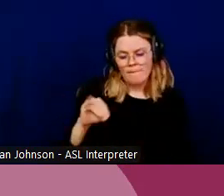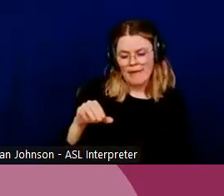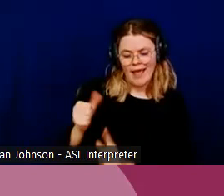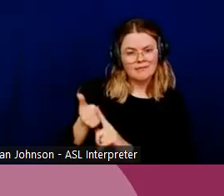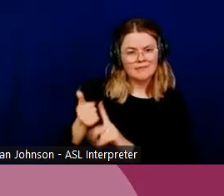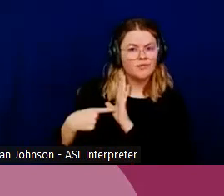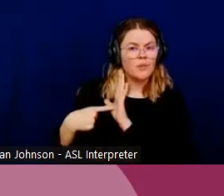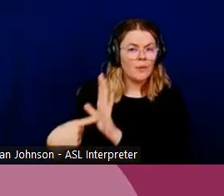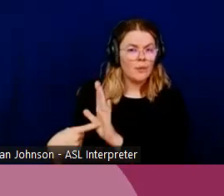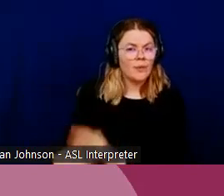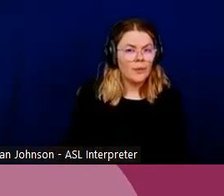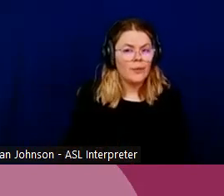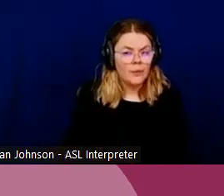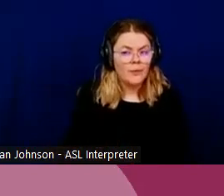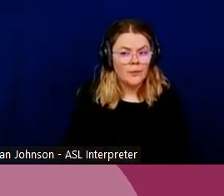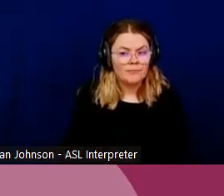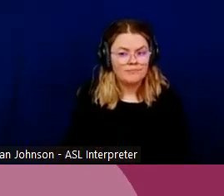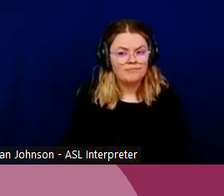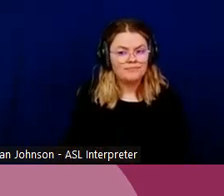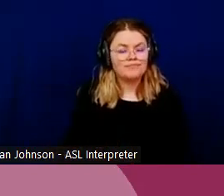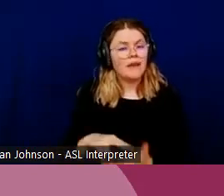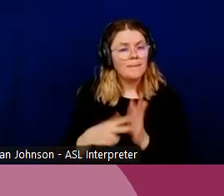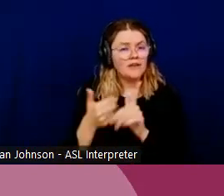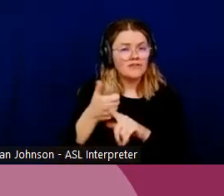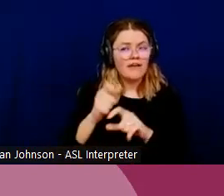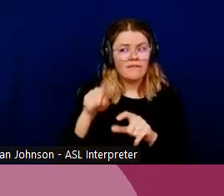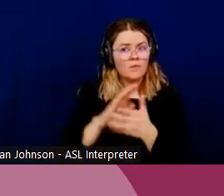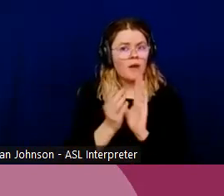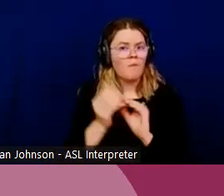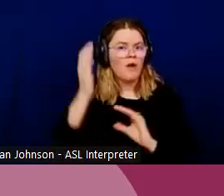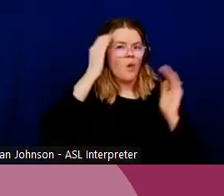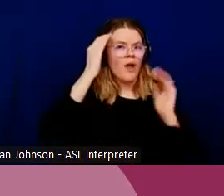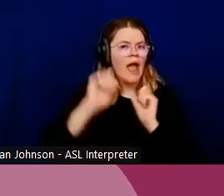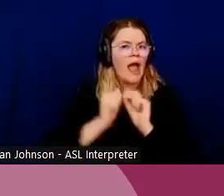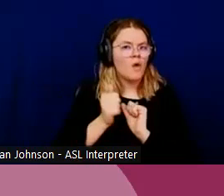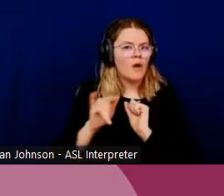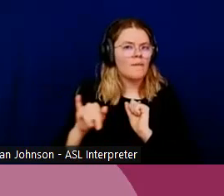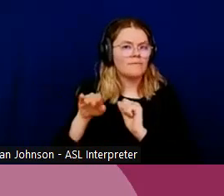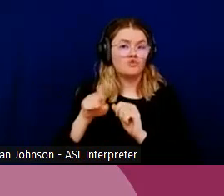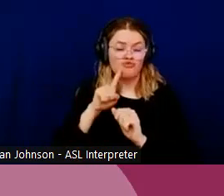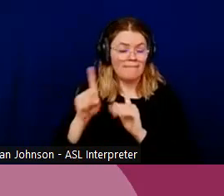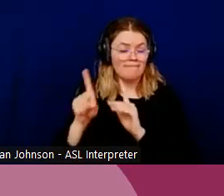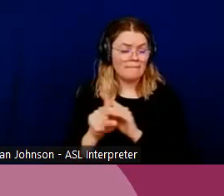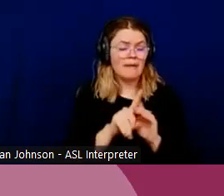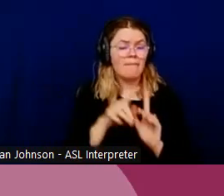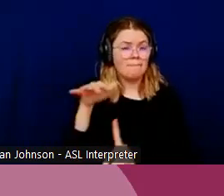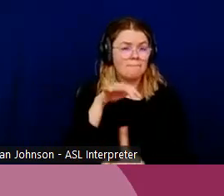of how abuse is literally all around us. And simply realize that abuse